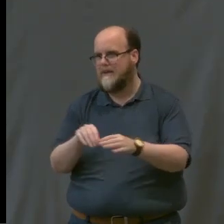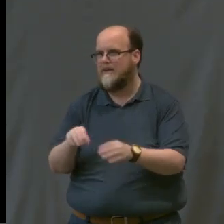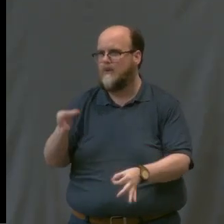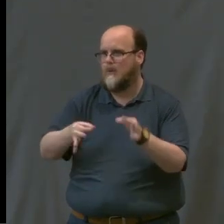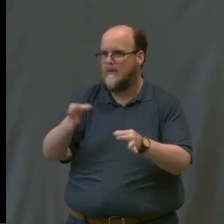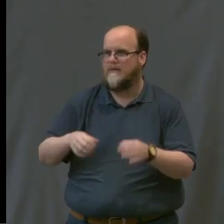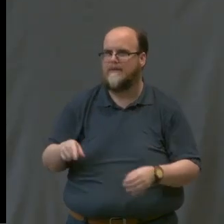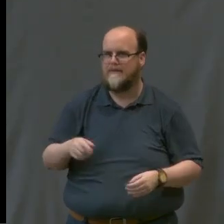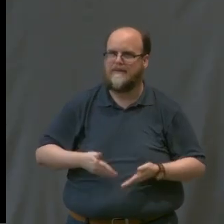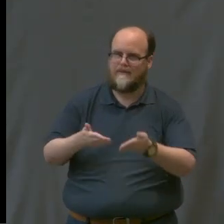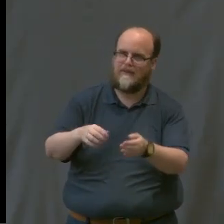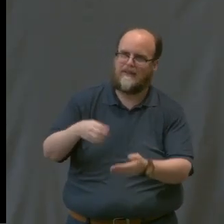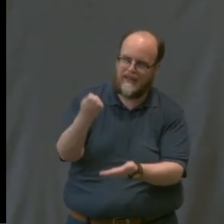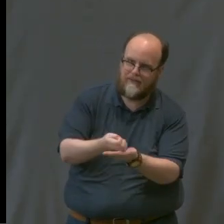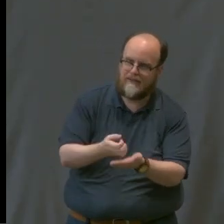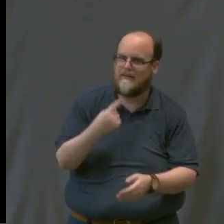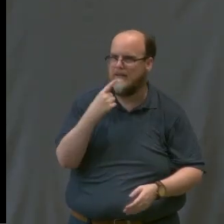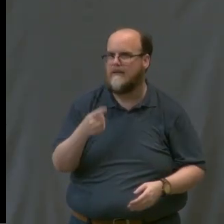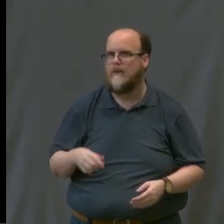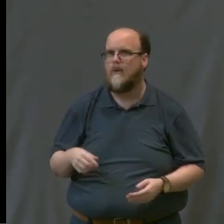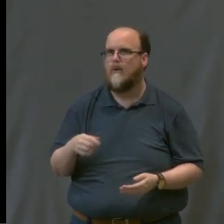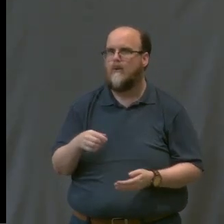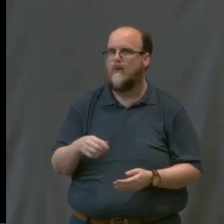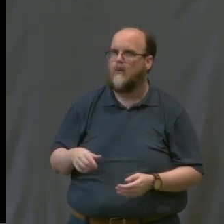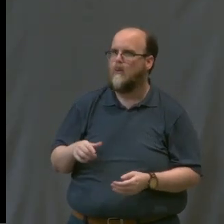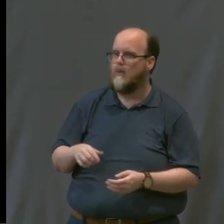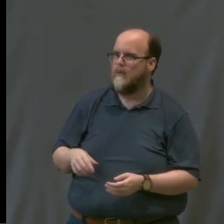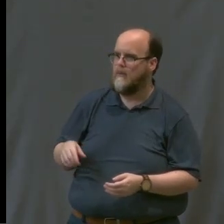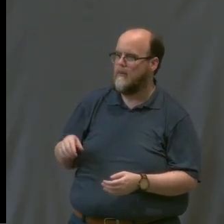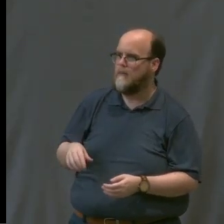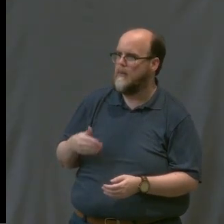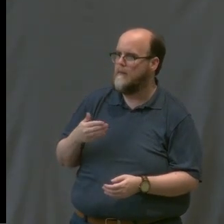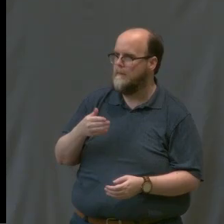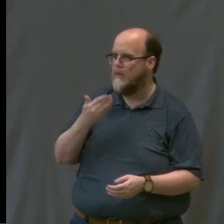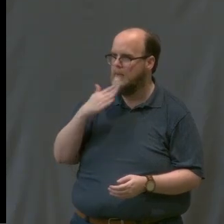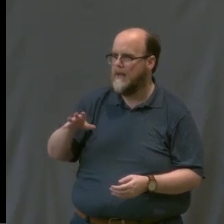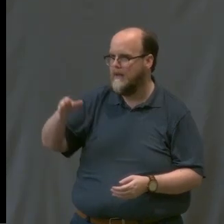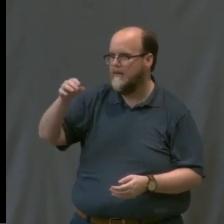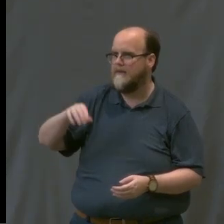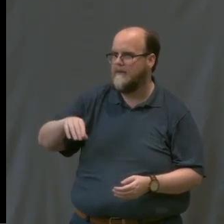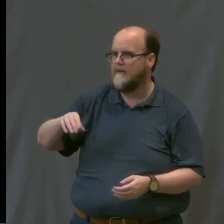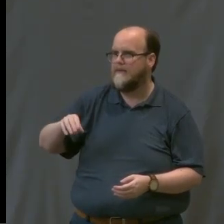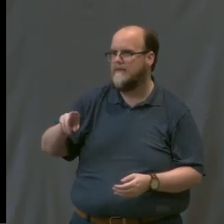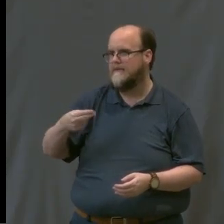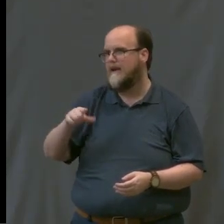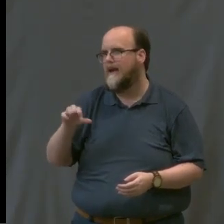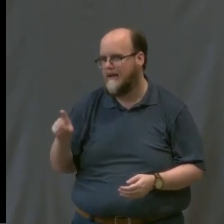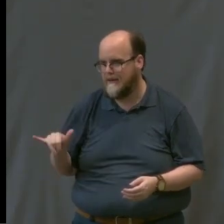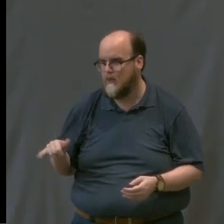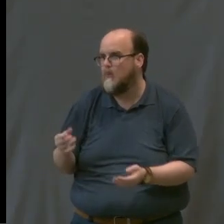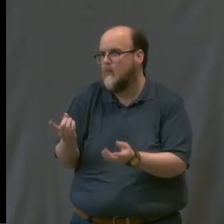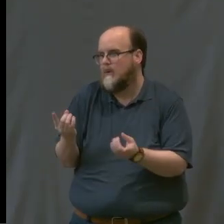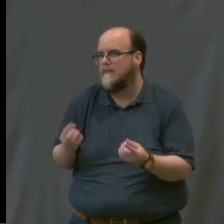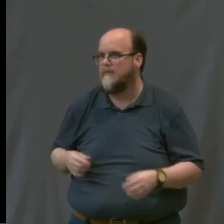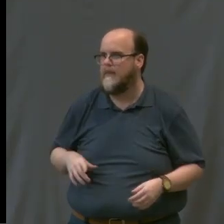giving evidence. He's telling what the bad guy did and what he's going to do about it.